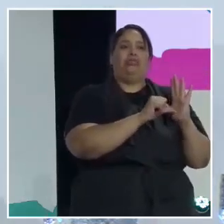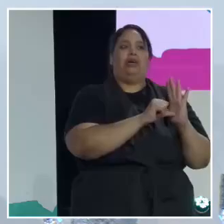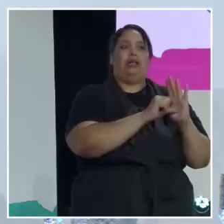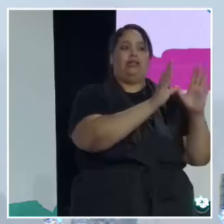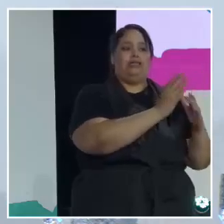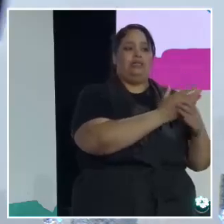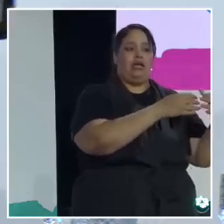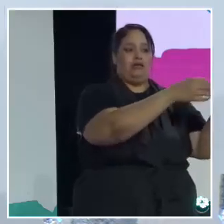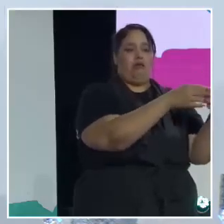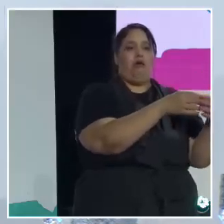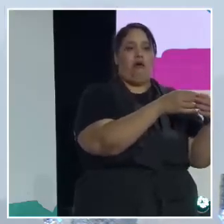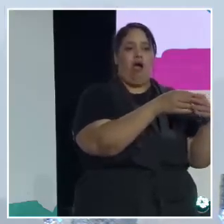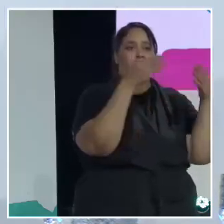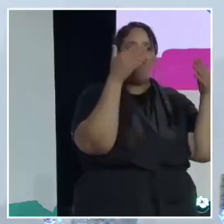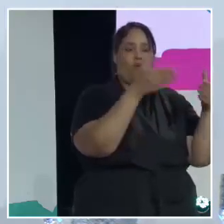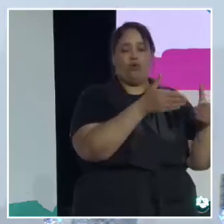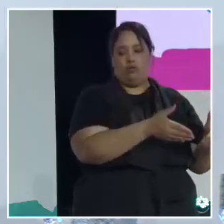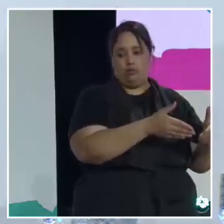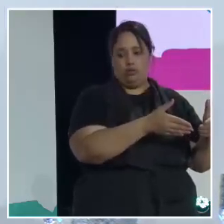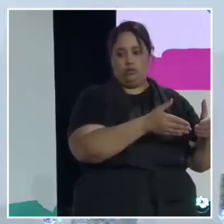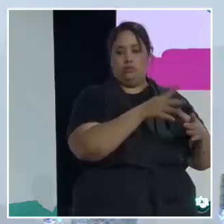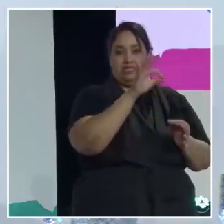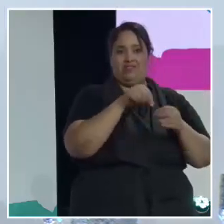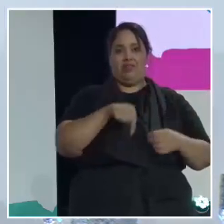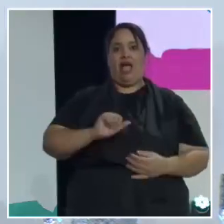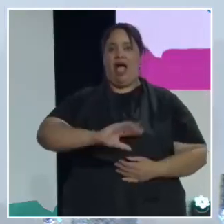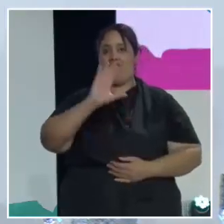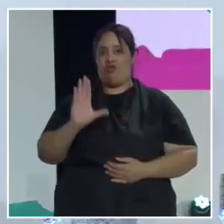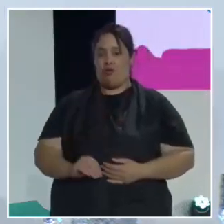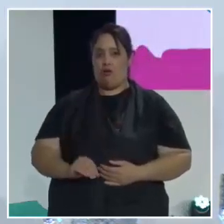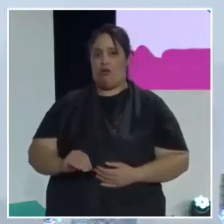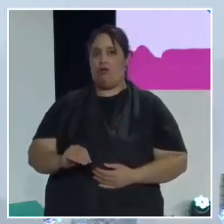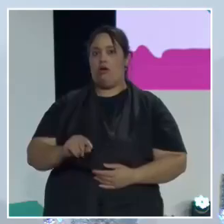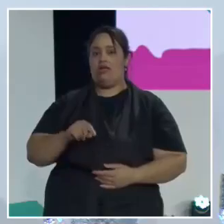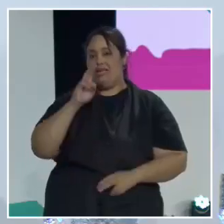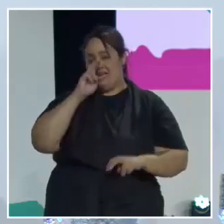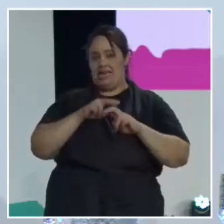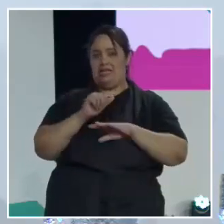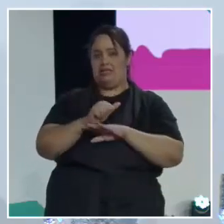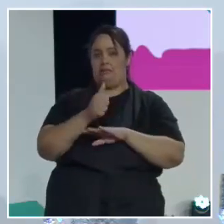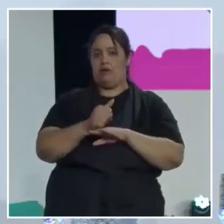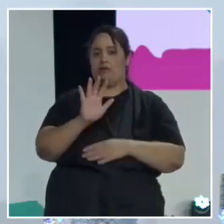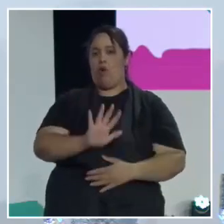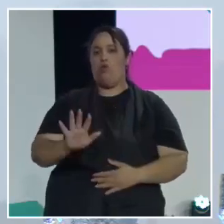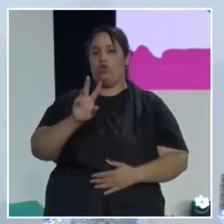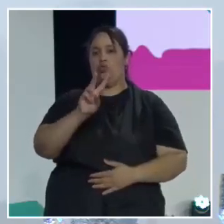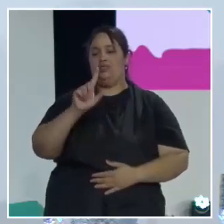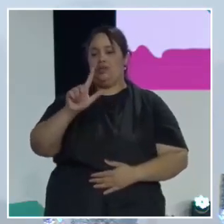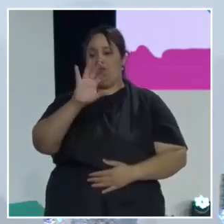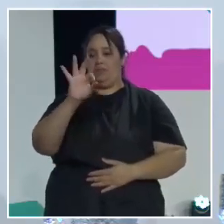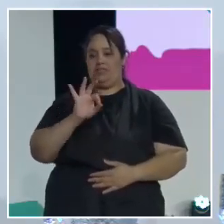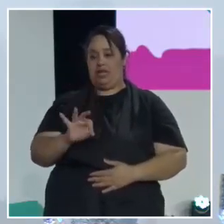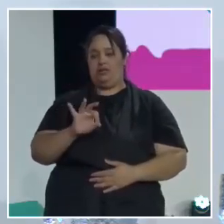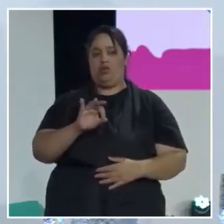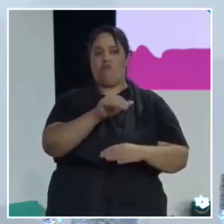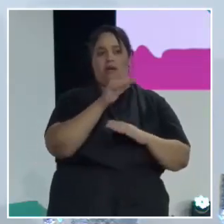sector and for SMEs. Particularly in Africa, SMEs are facing, only 20% of SMEs in Africa have access to market, to